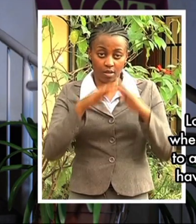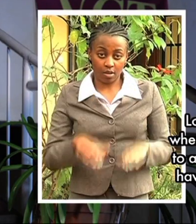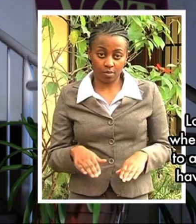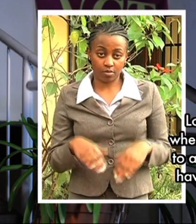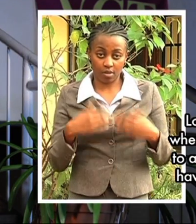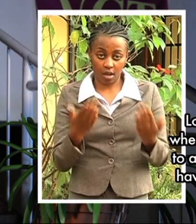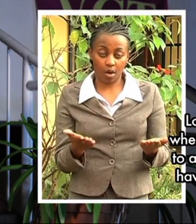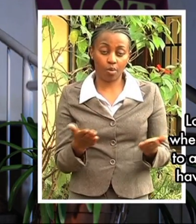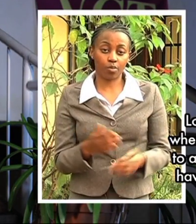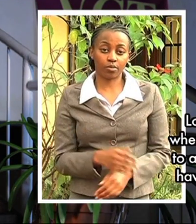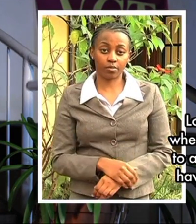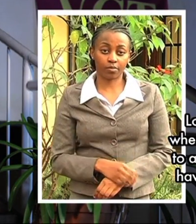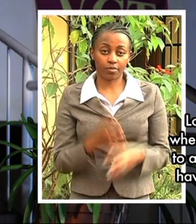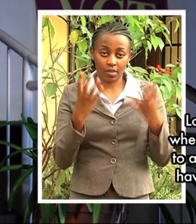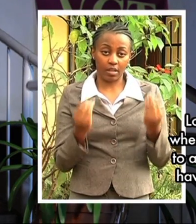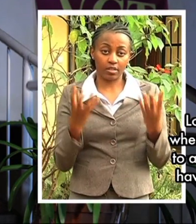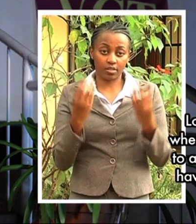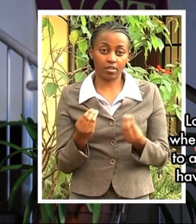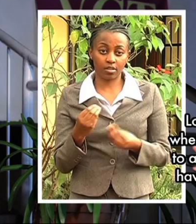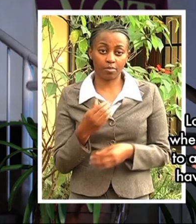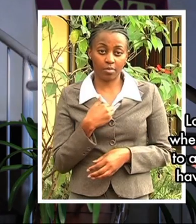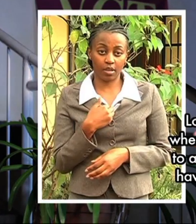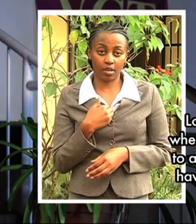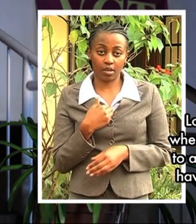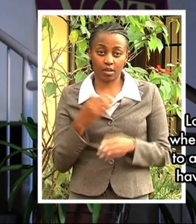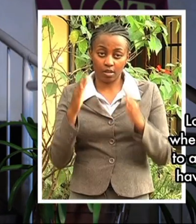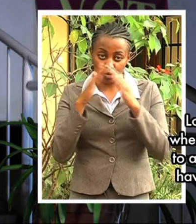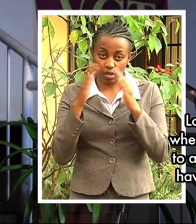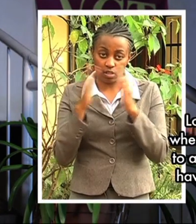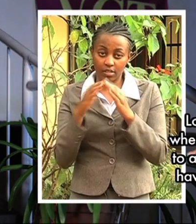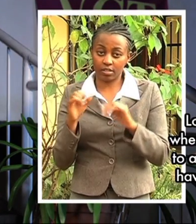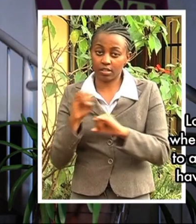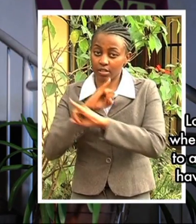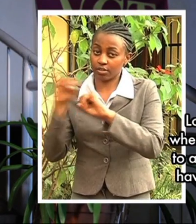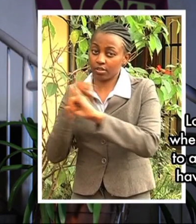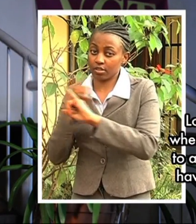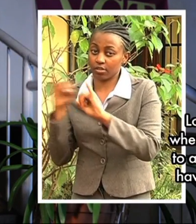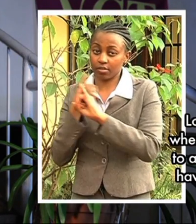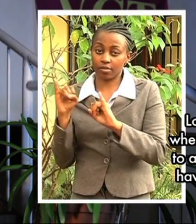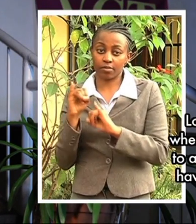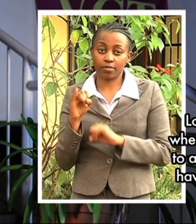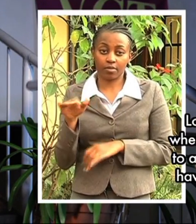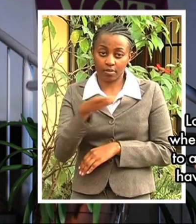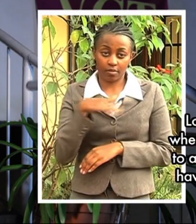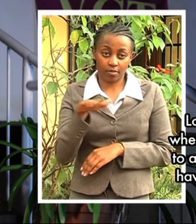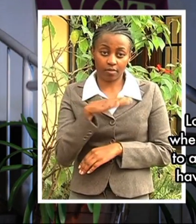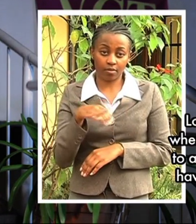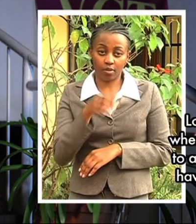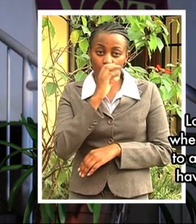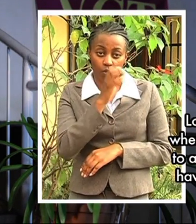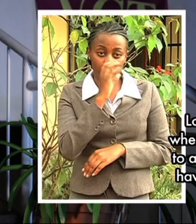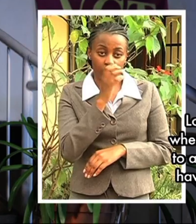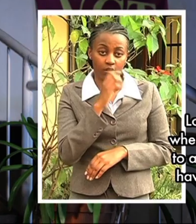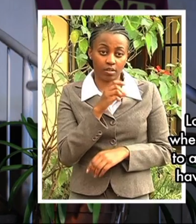at the environment, the home environment where you live. Is it do you have access to a clean latrine